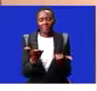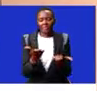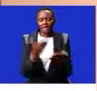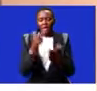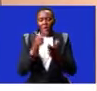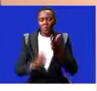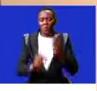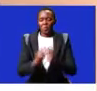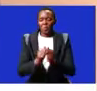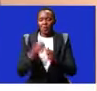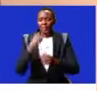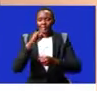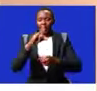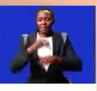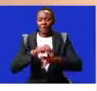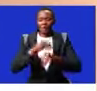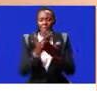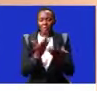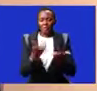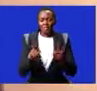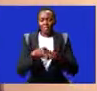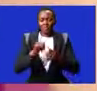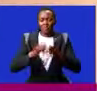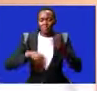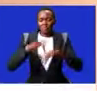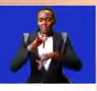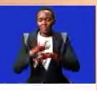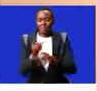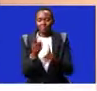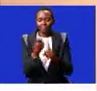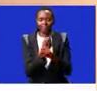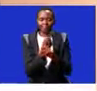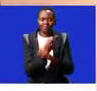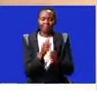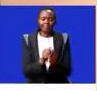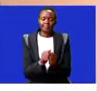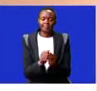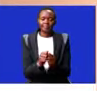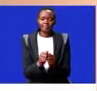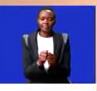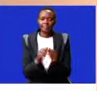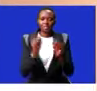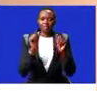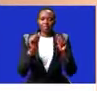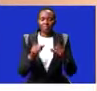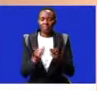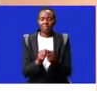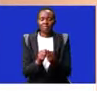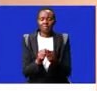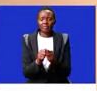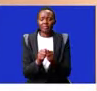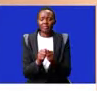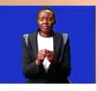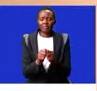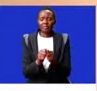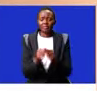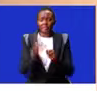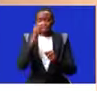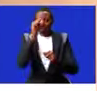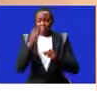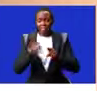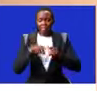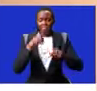is on the paper and what is said is different. When you have fees, sirikal bende wacho ni oro pesa